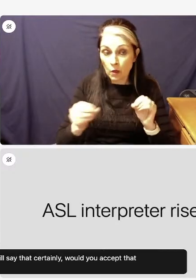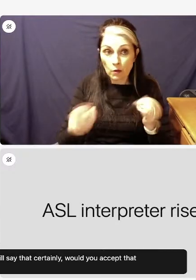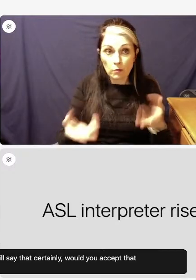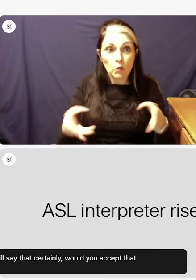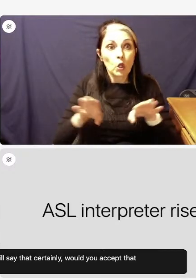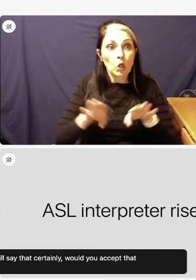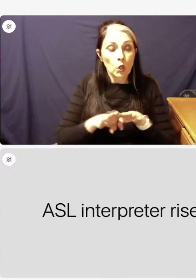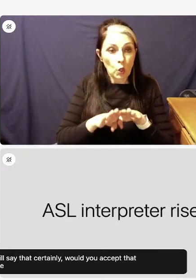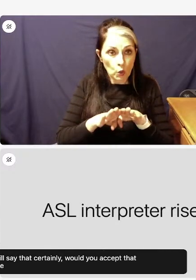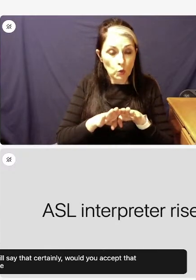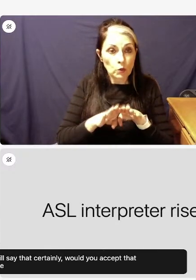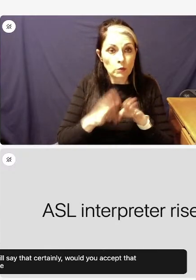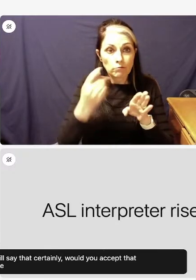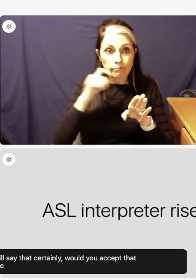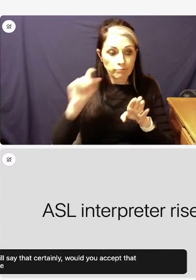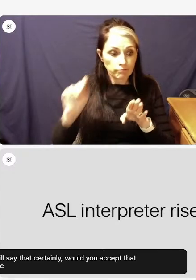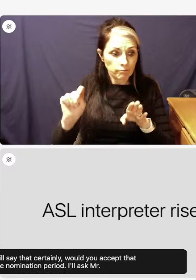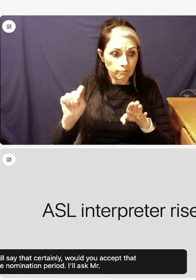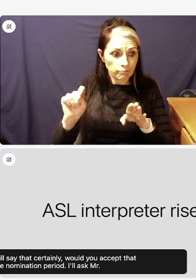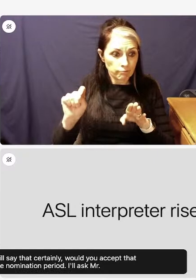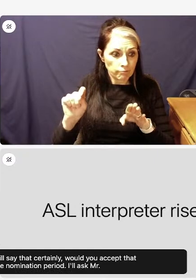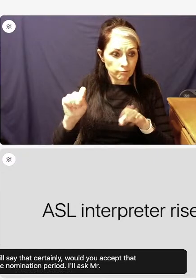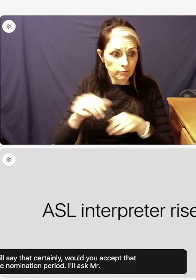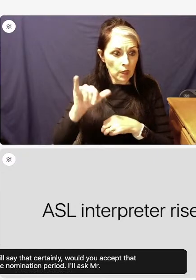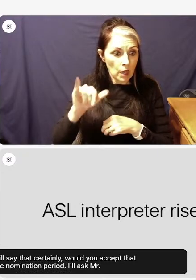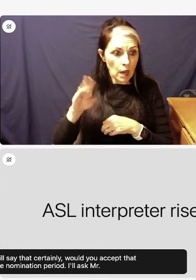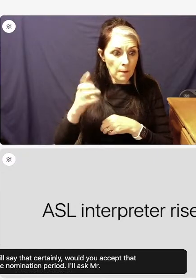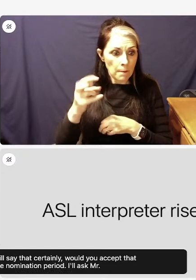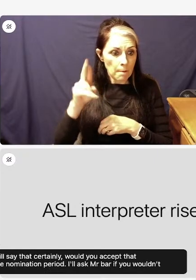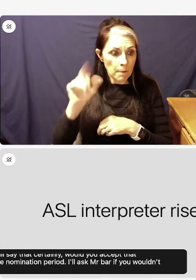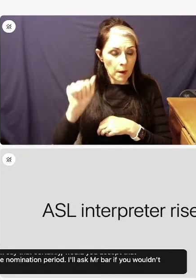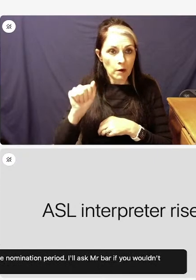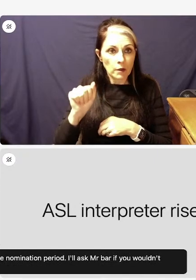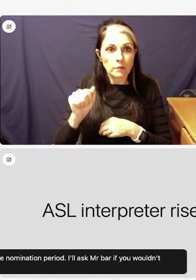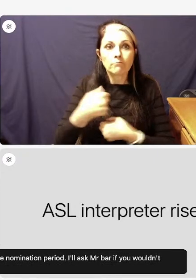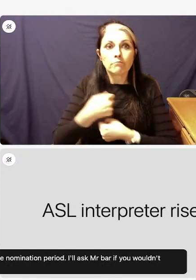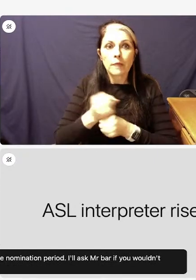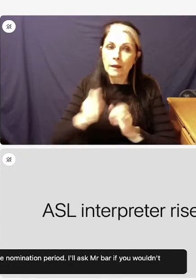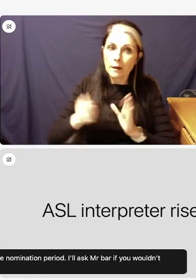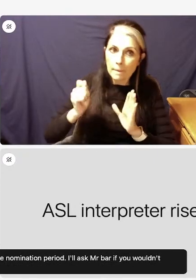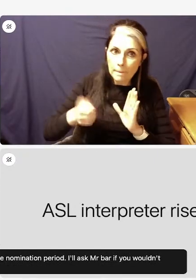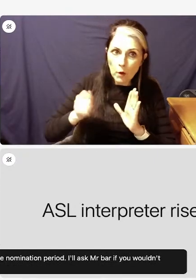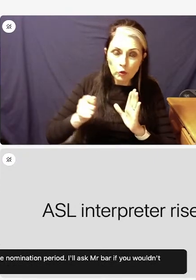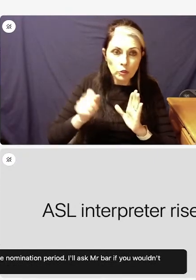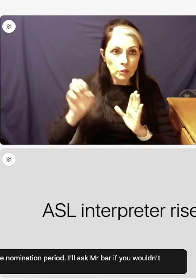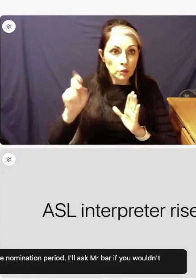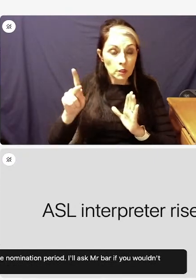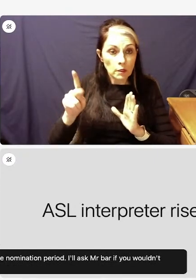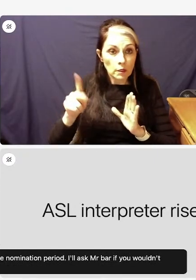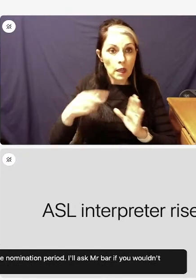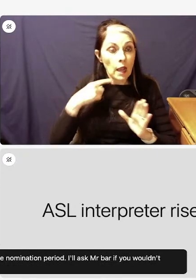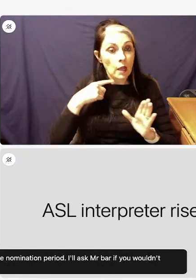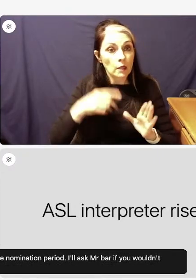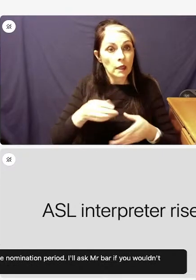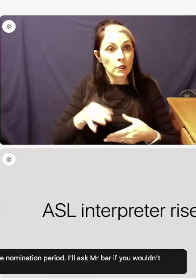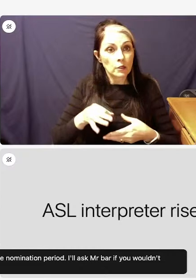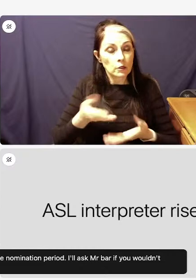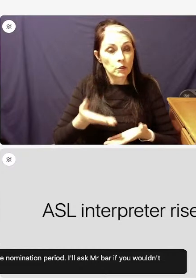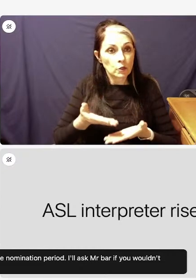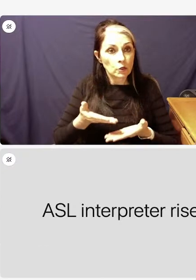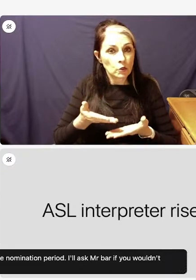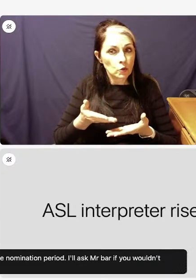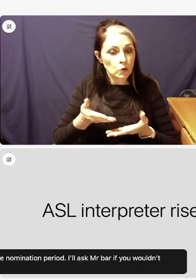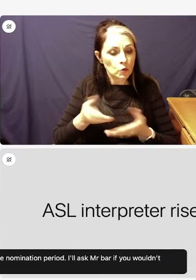nomination period i'll ask mr barr if you wouldn't mind putting that in the form of a motion okay i'd like to nominate patrol